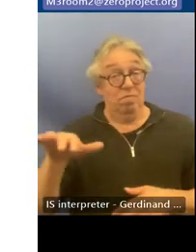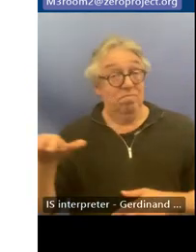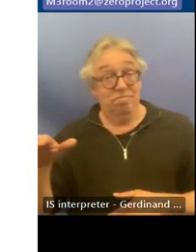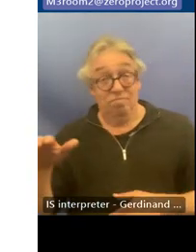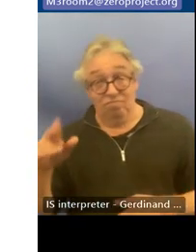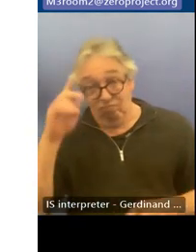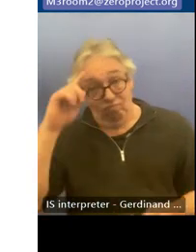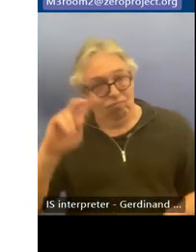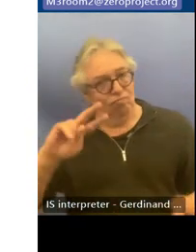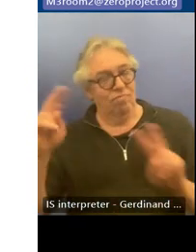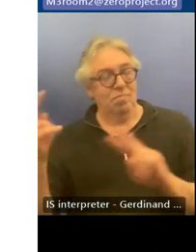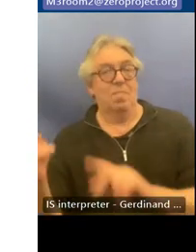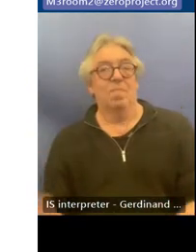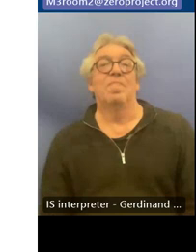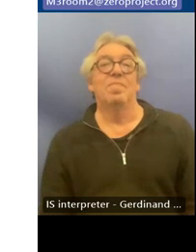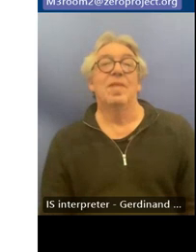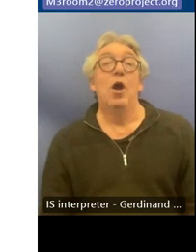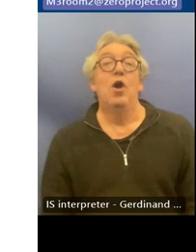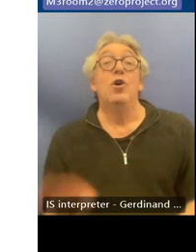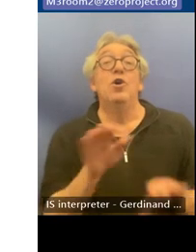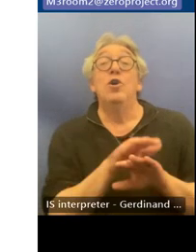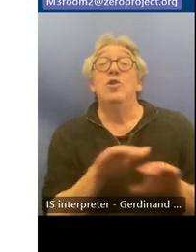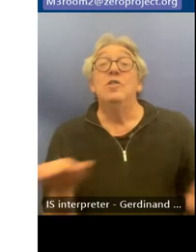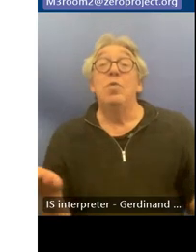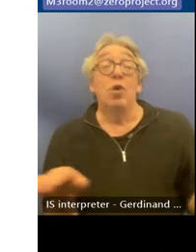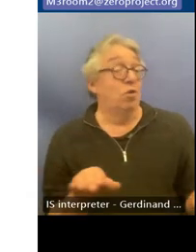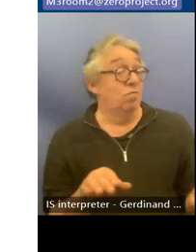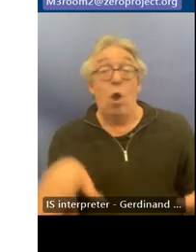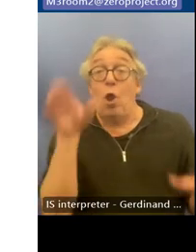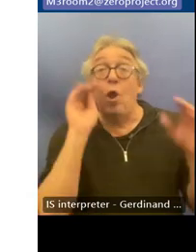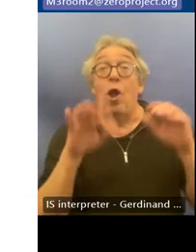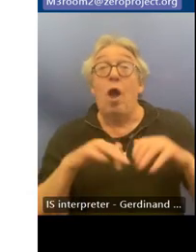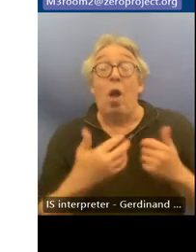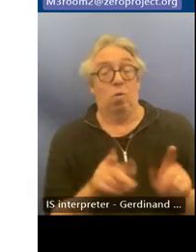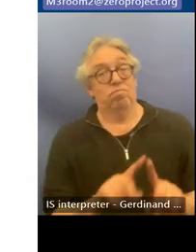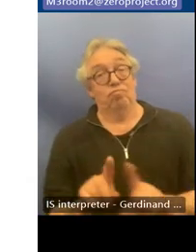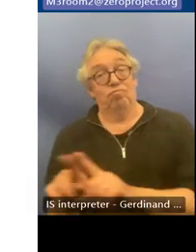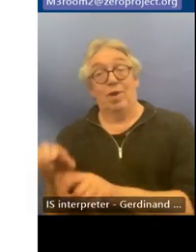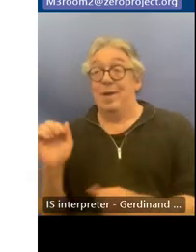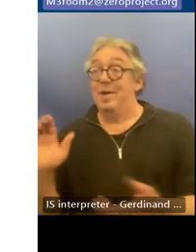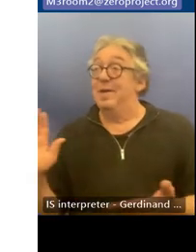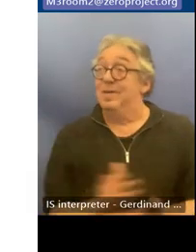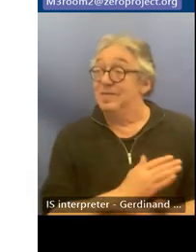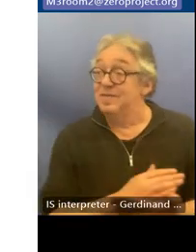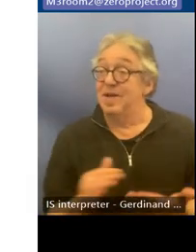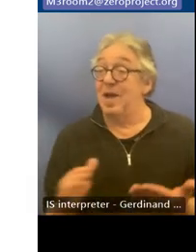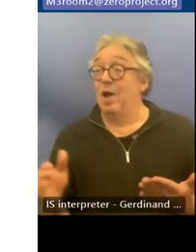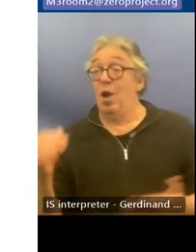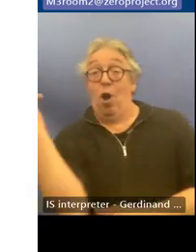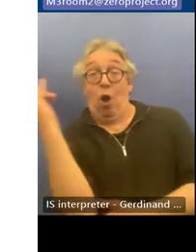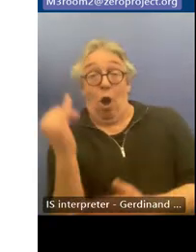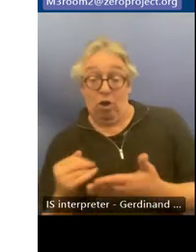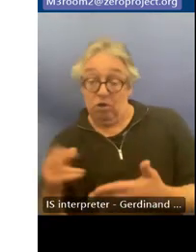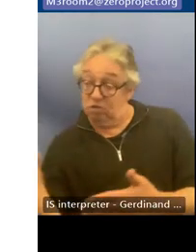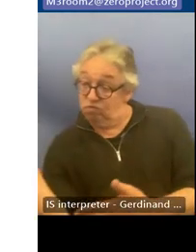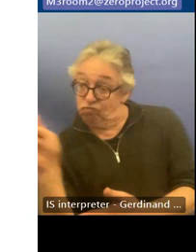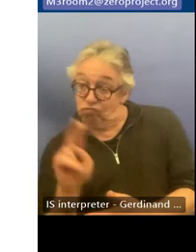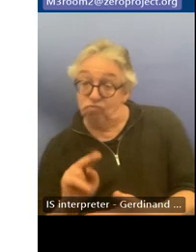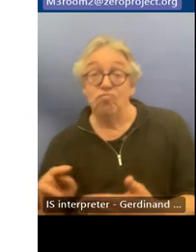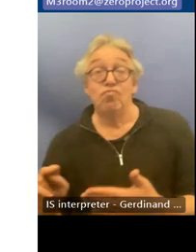having different ways to learn. So they can play, they can sing, they can have art, and they can